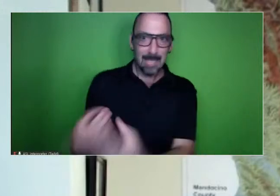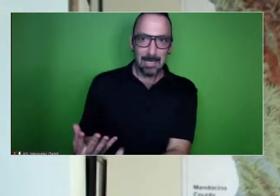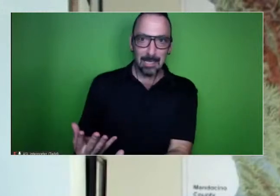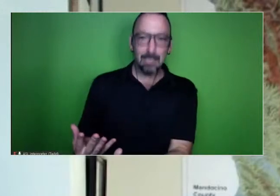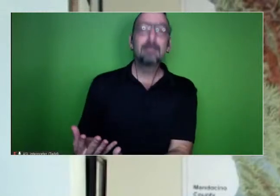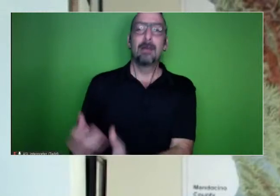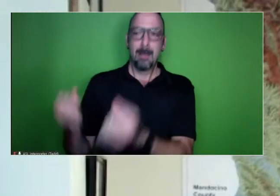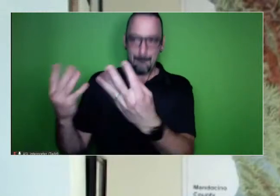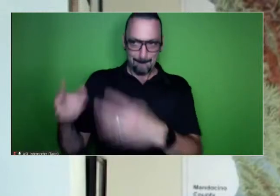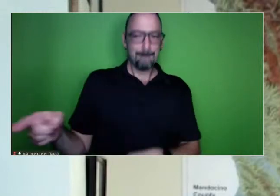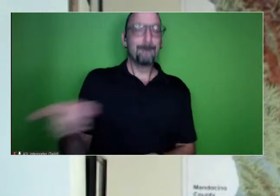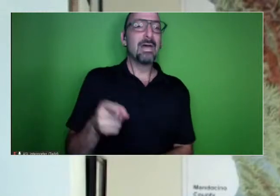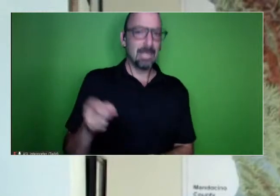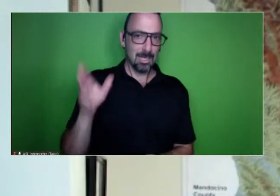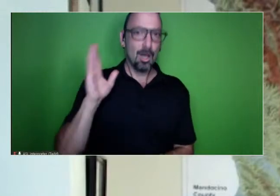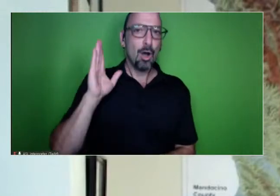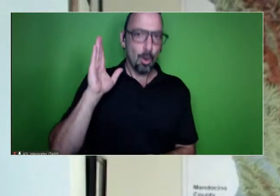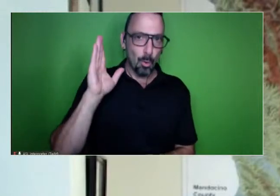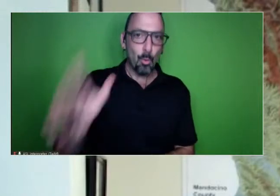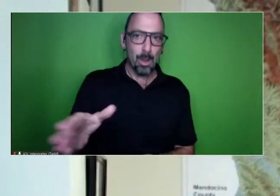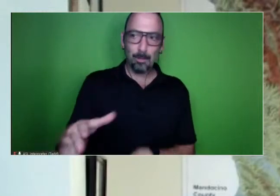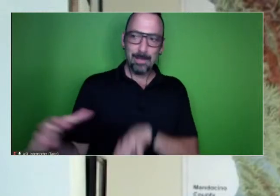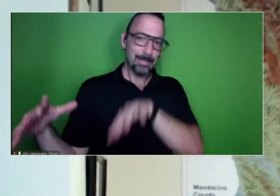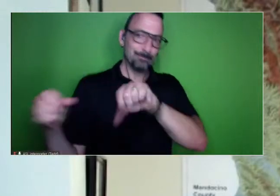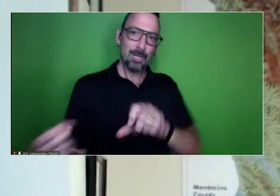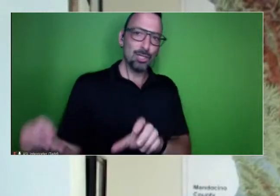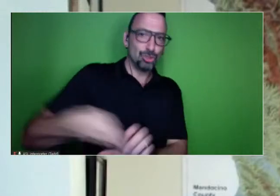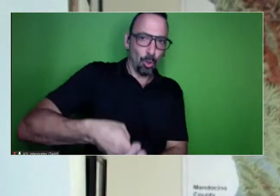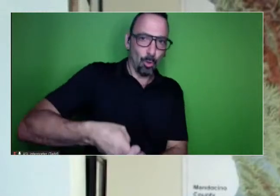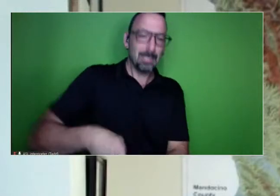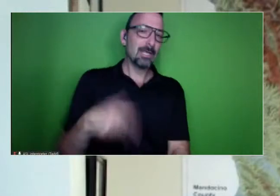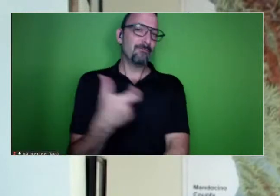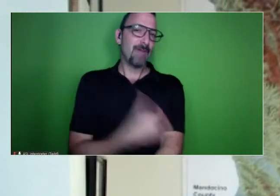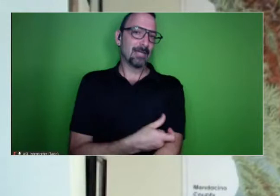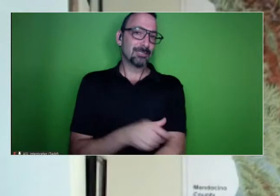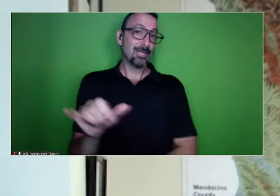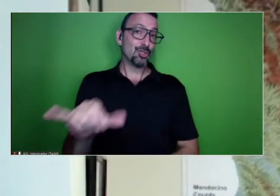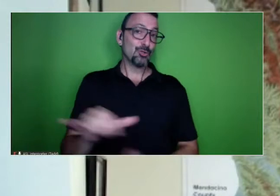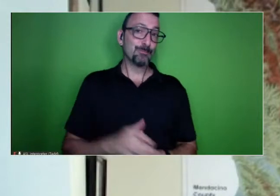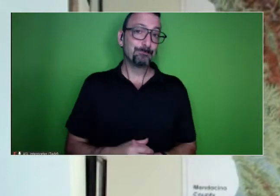will jump on board and get their vaccinations.